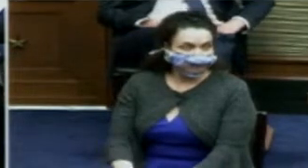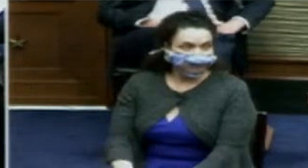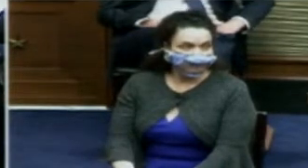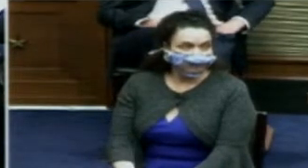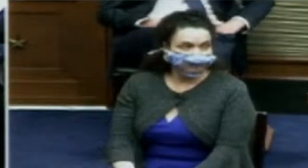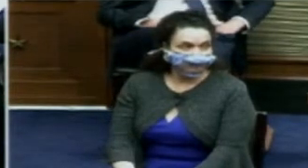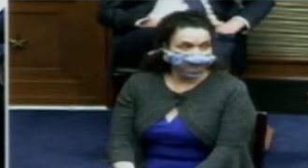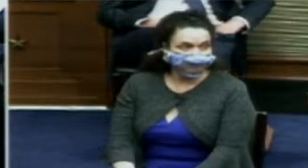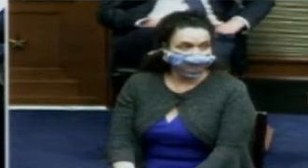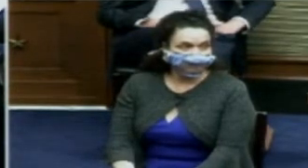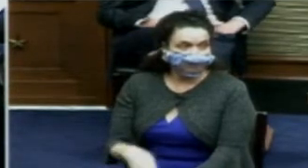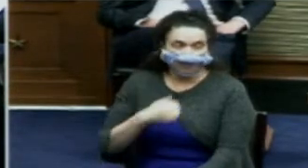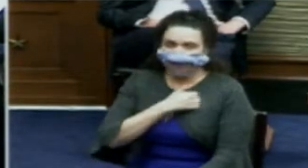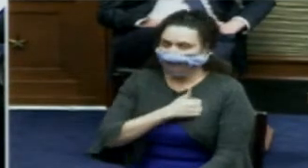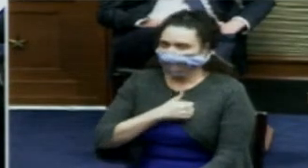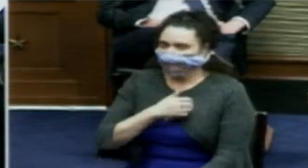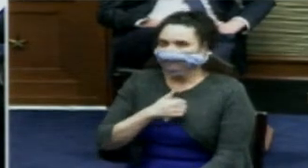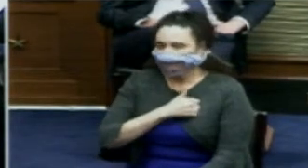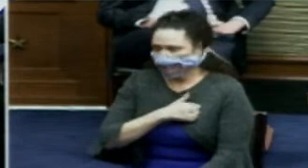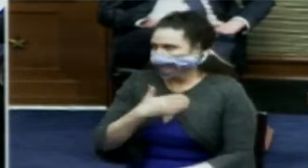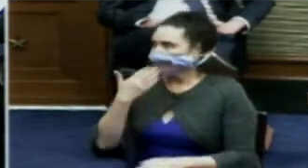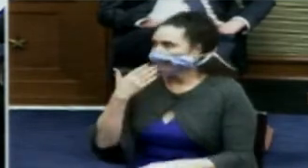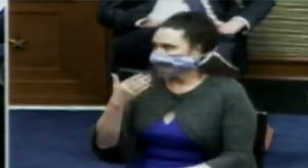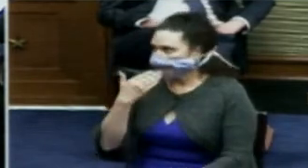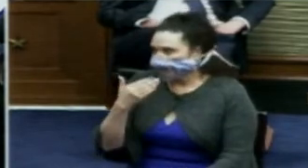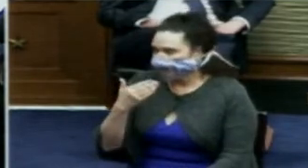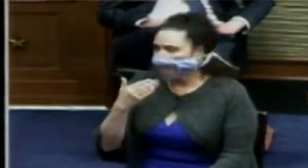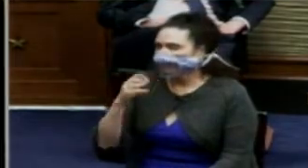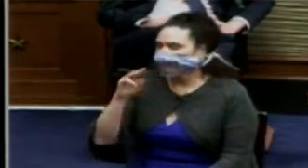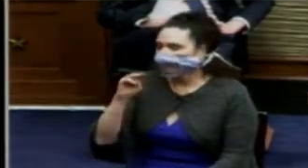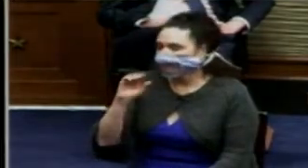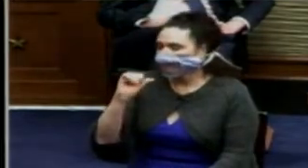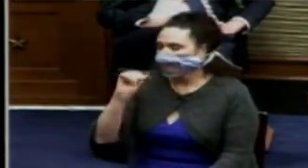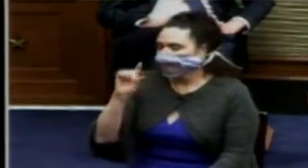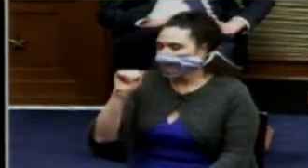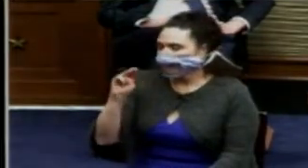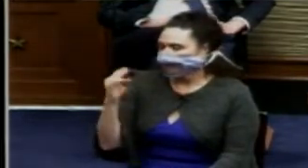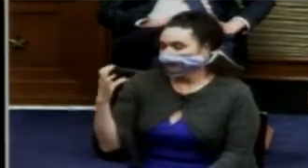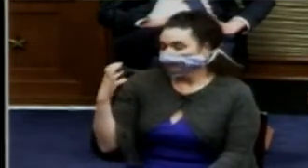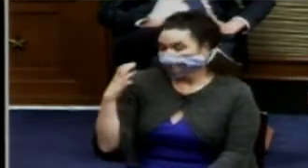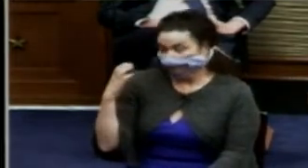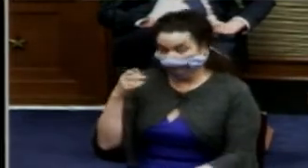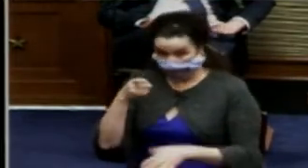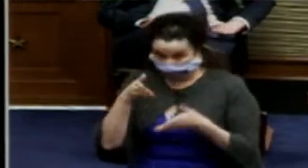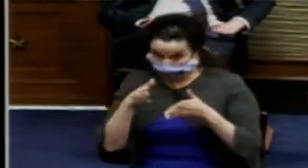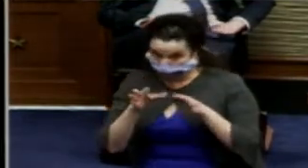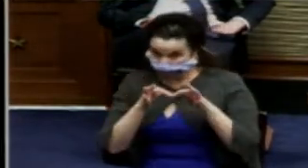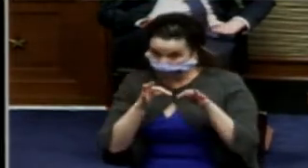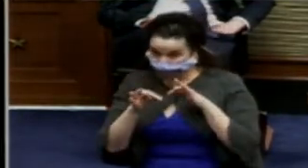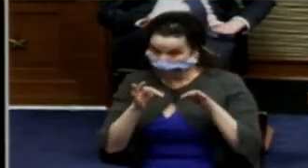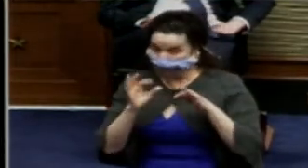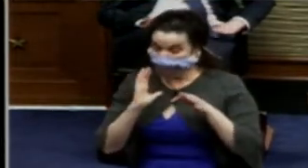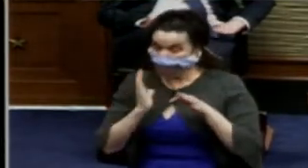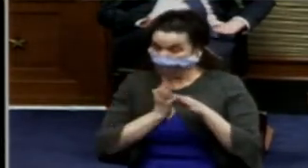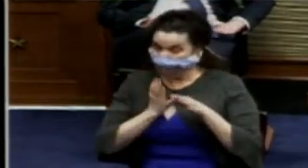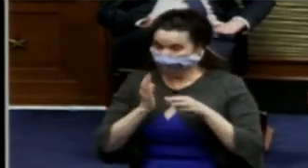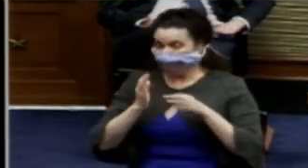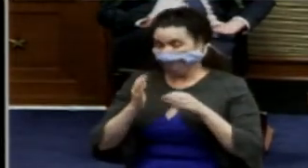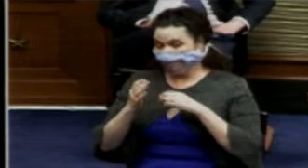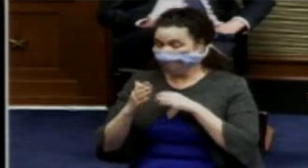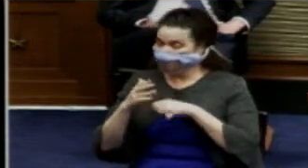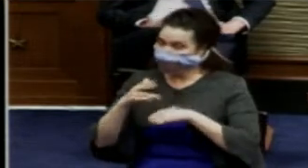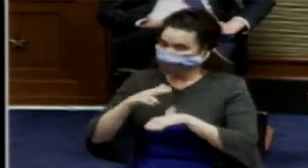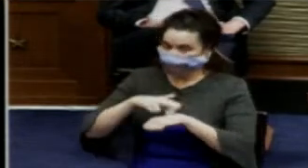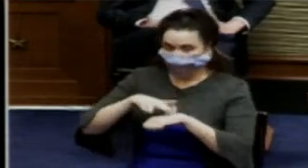So sorry. Thank you, Madam Chair. As you described our nation's contribution to the world, it is quite clear that we are